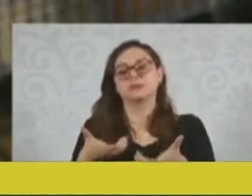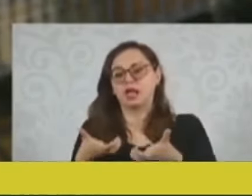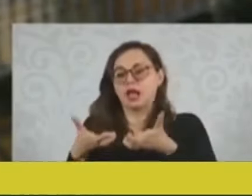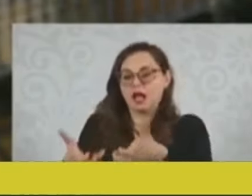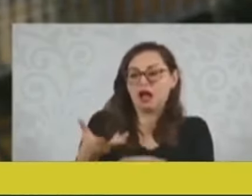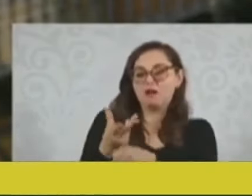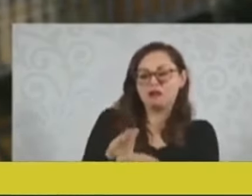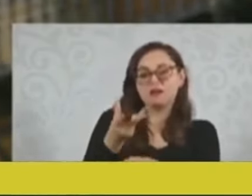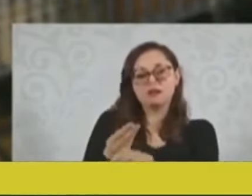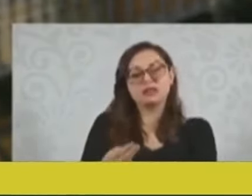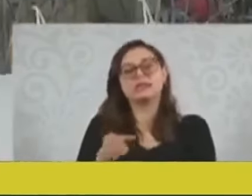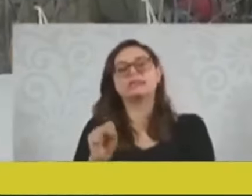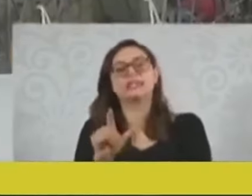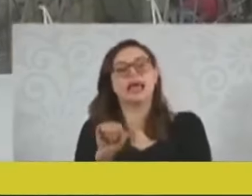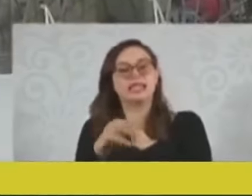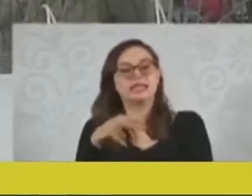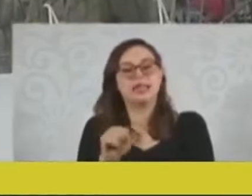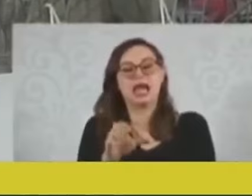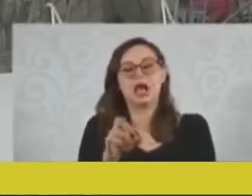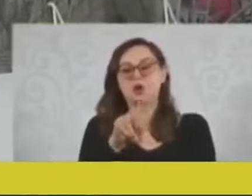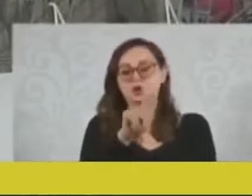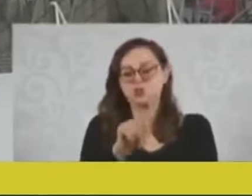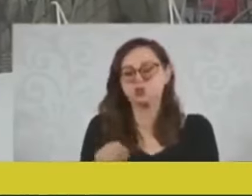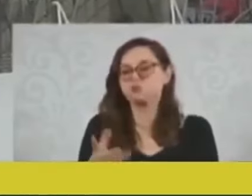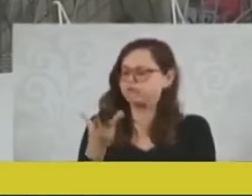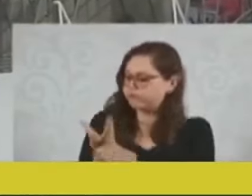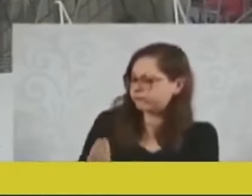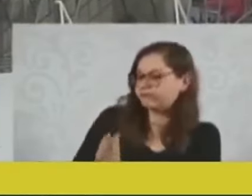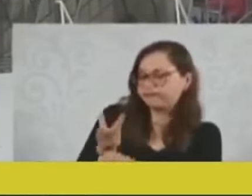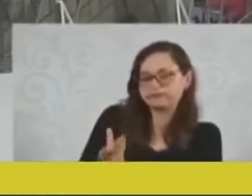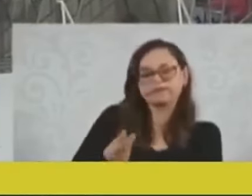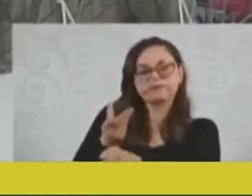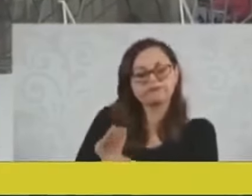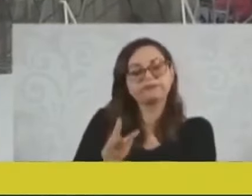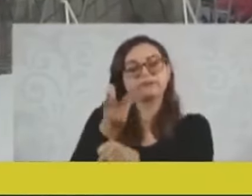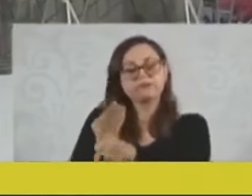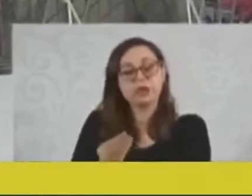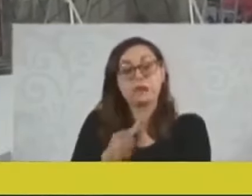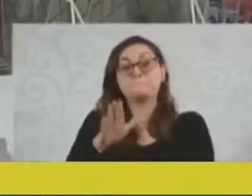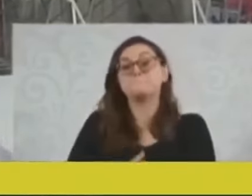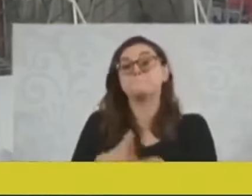improve the road of Salina Cruz as Zihuatanejo.